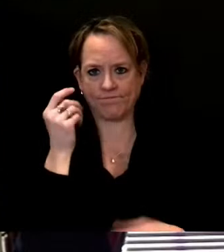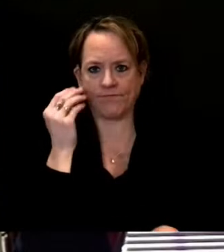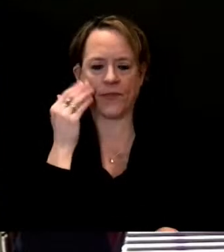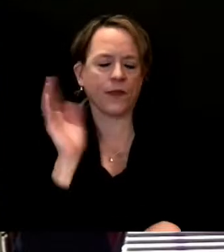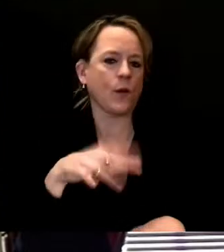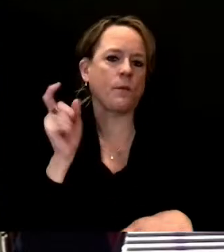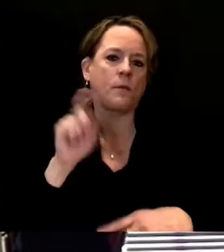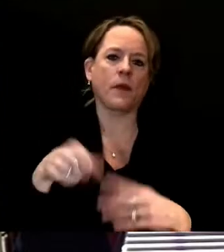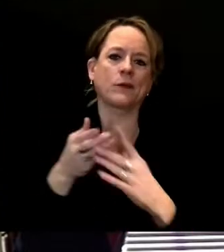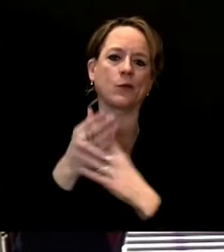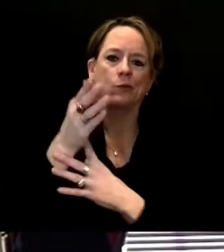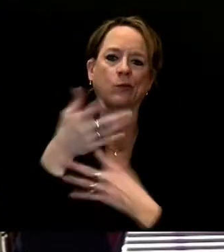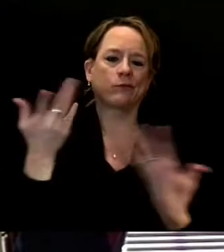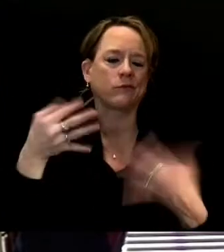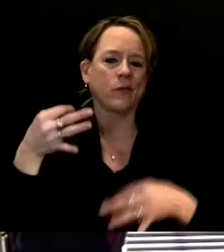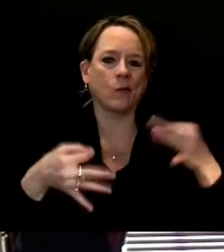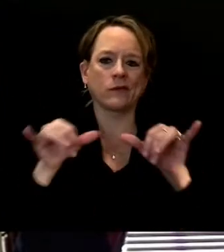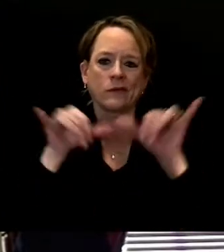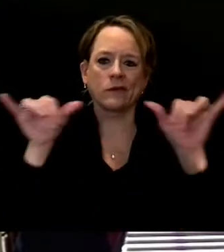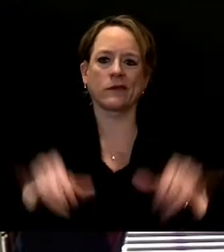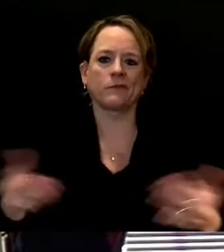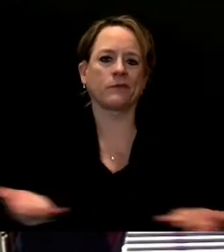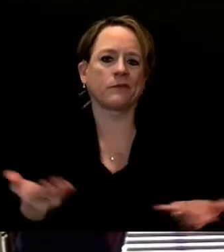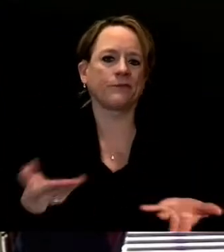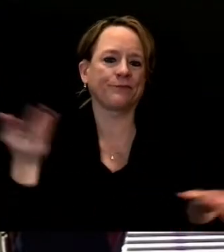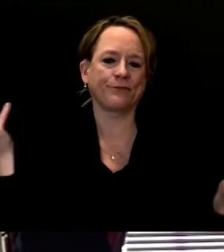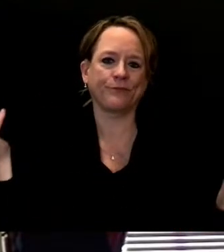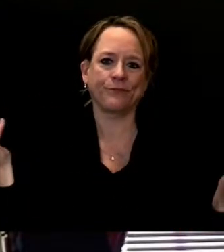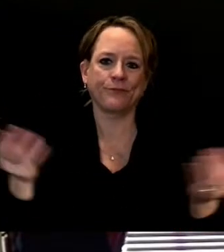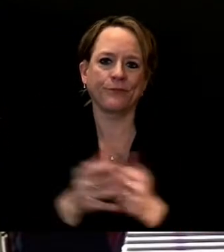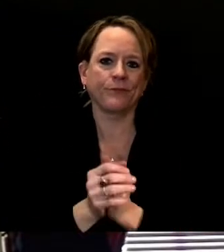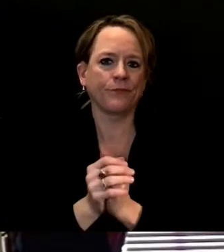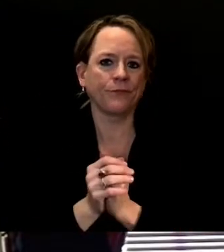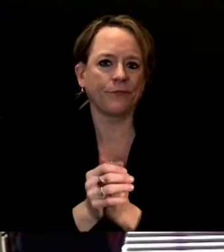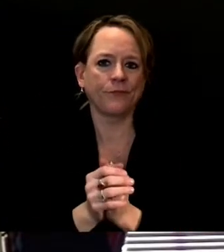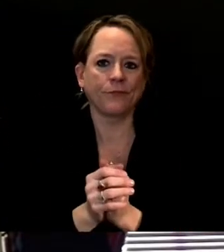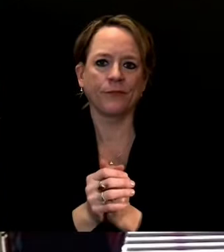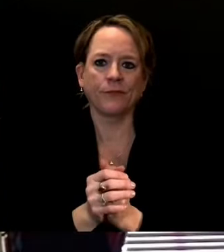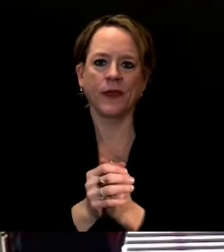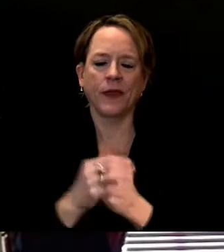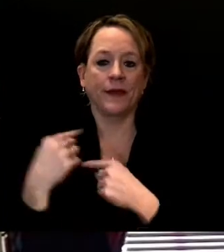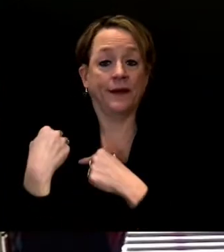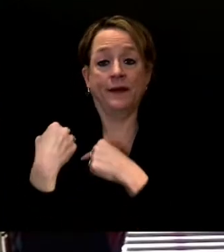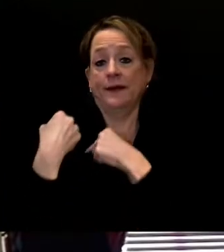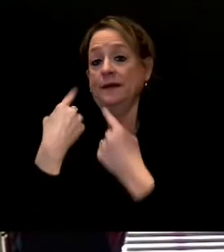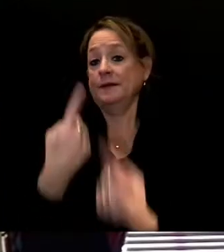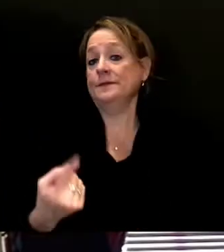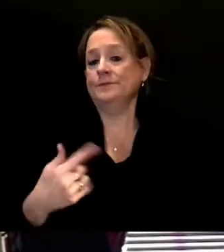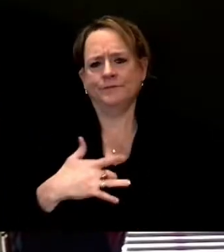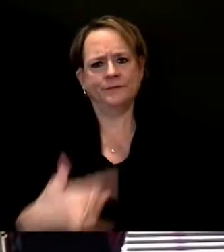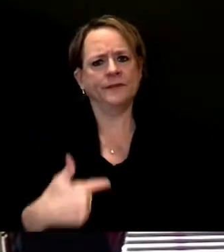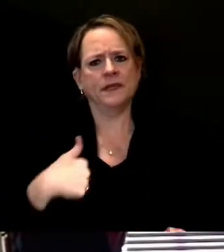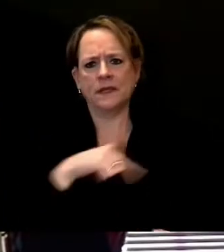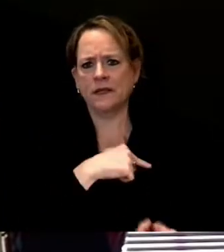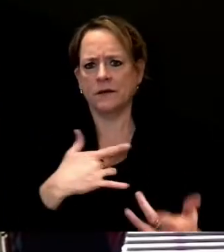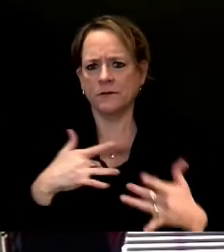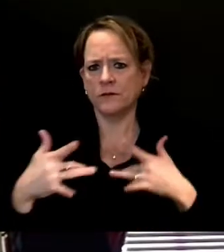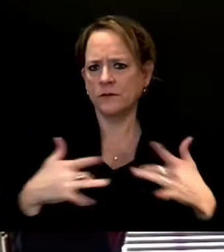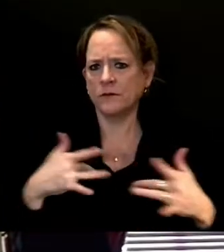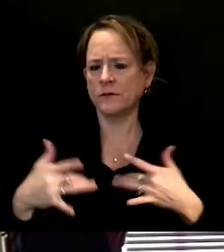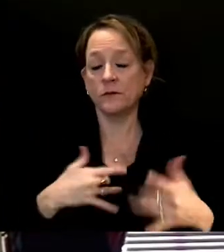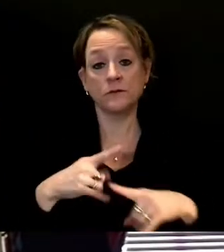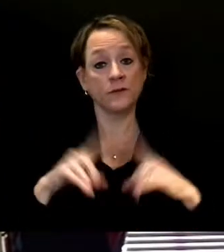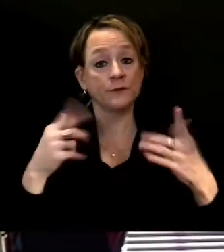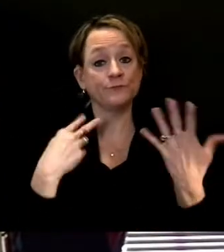we've always had some concerns about that, but at the end of the day, you know, we have to make sure that businesses